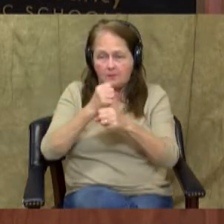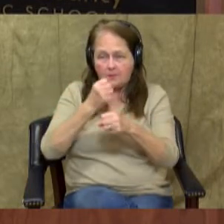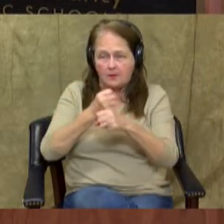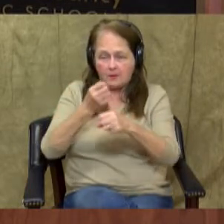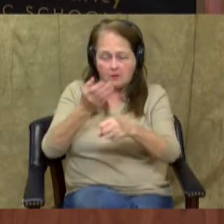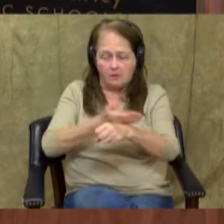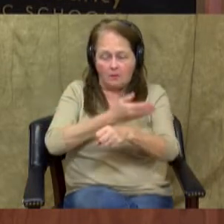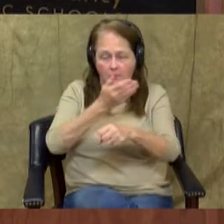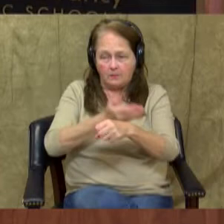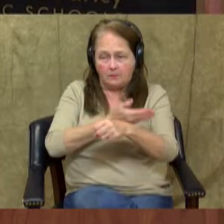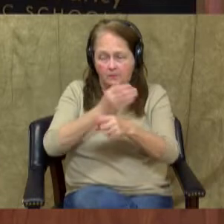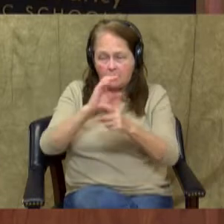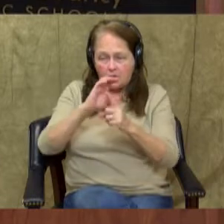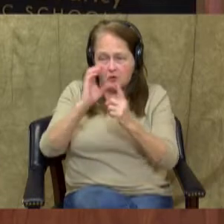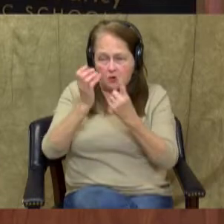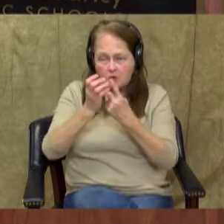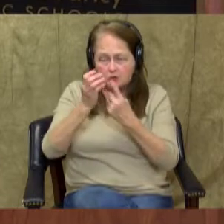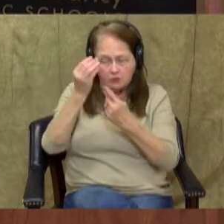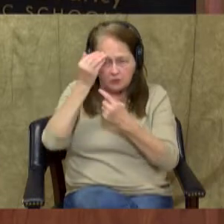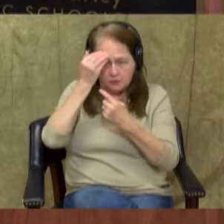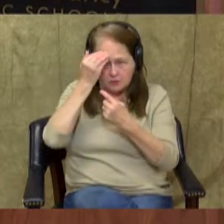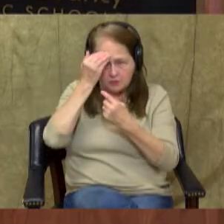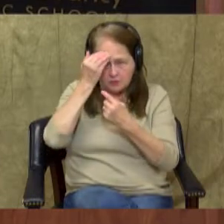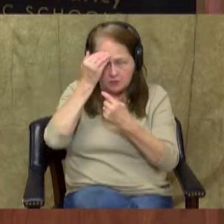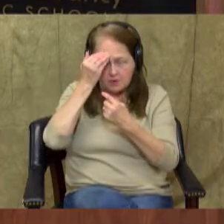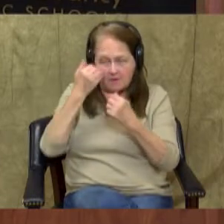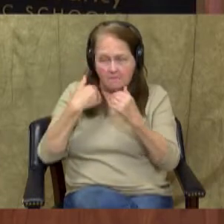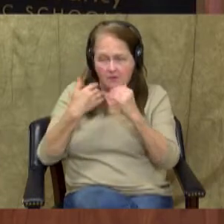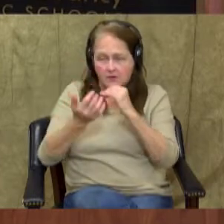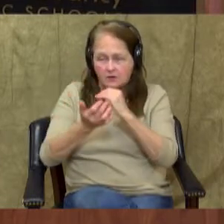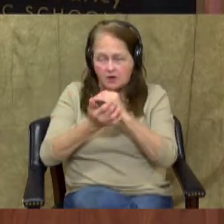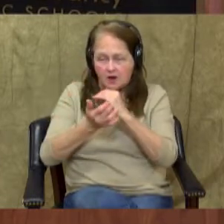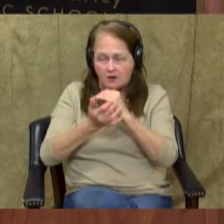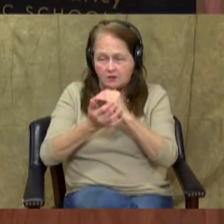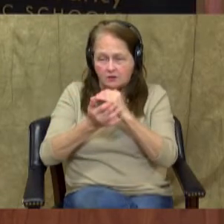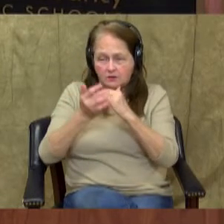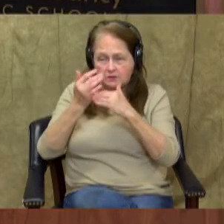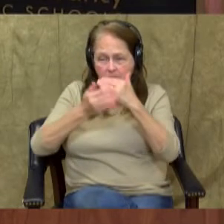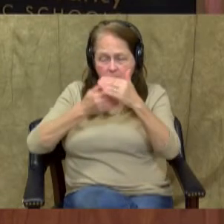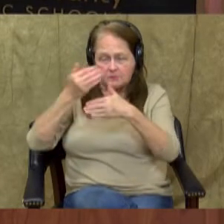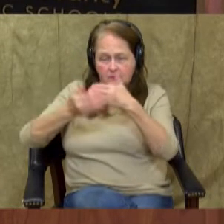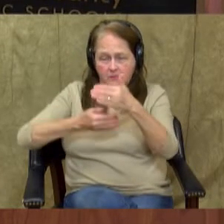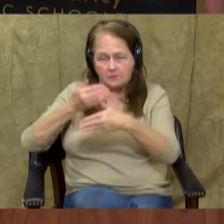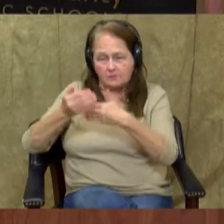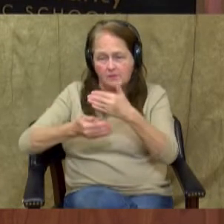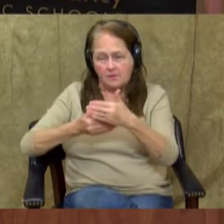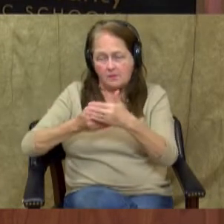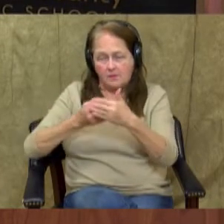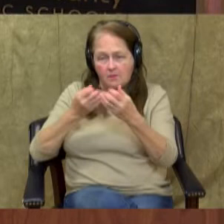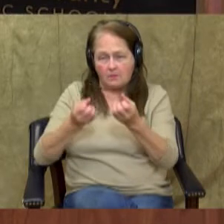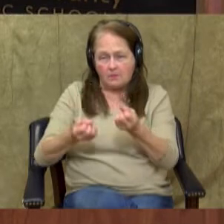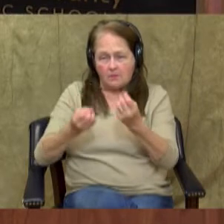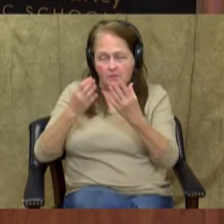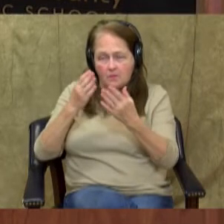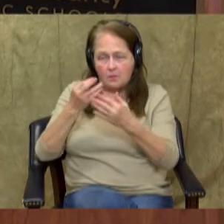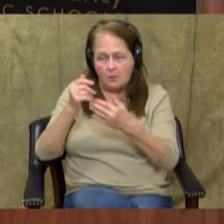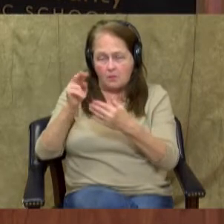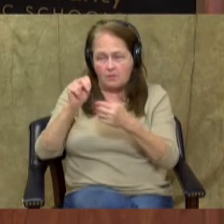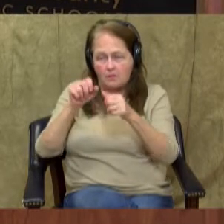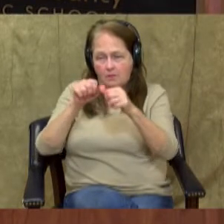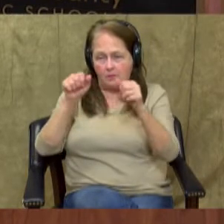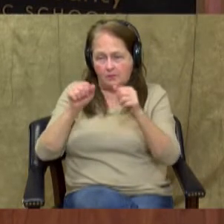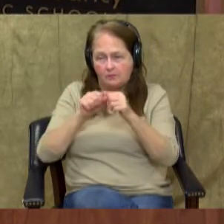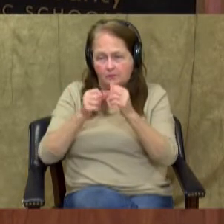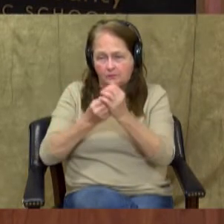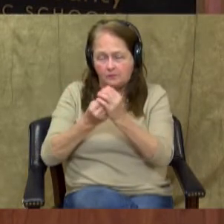in culture, knowledge, and technology that has been passed down for generations. Many urban areas in this region